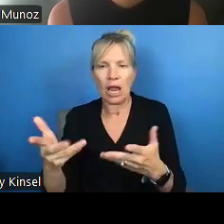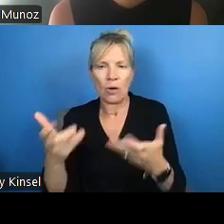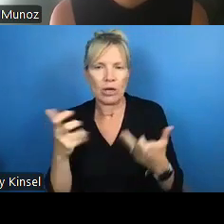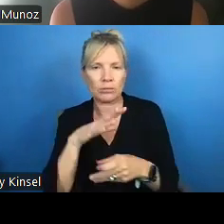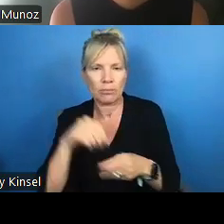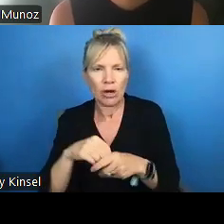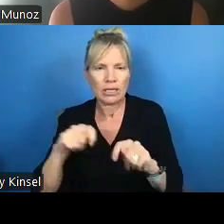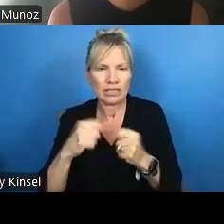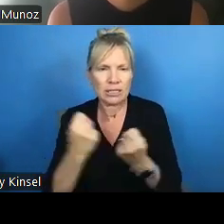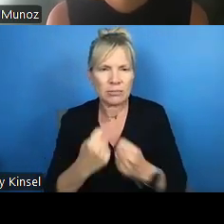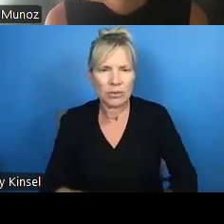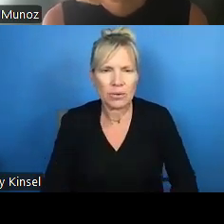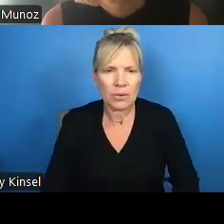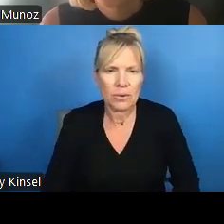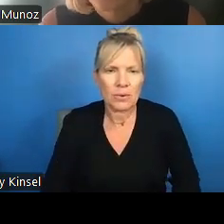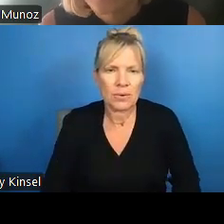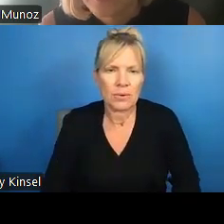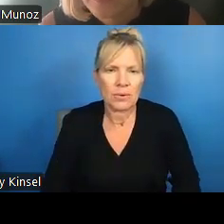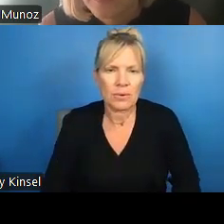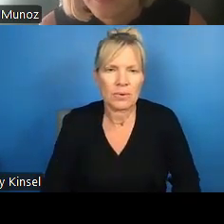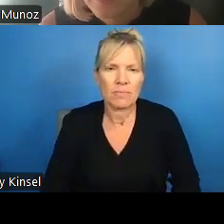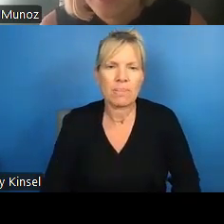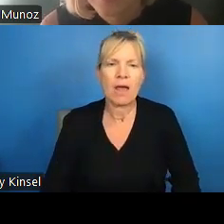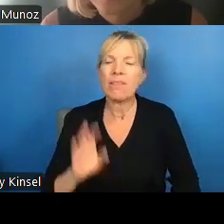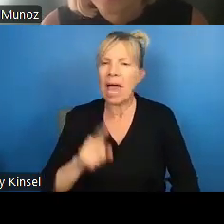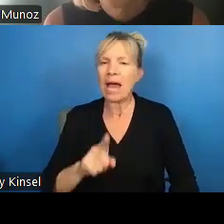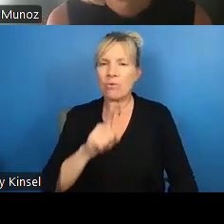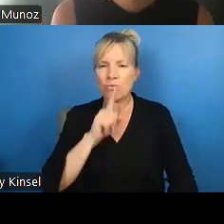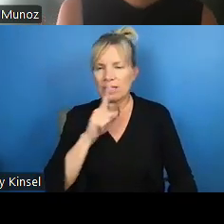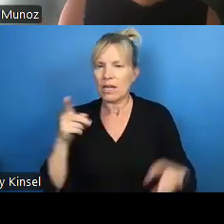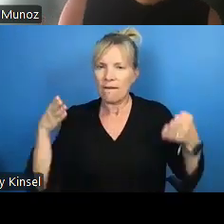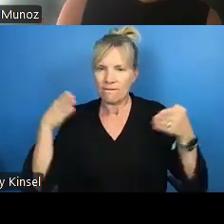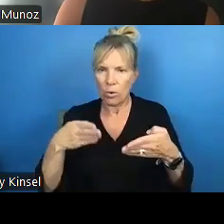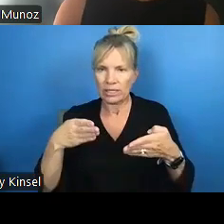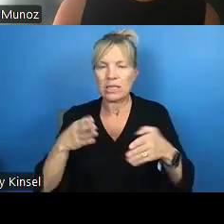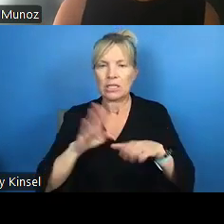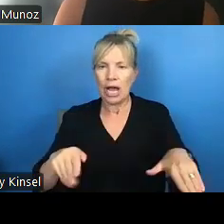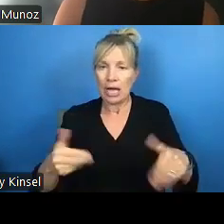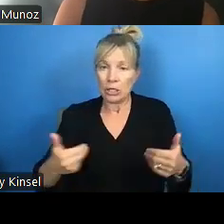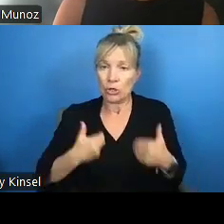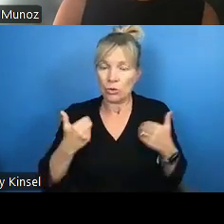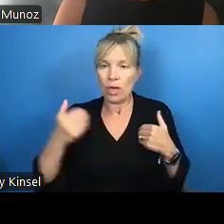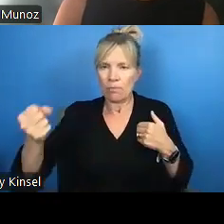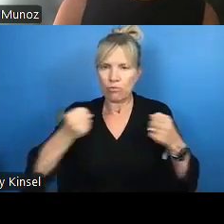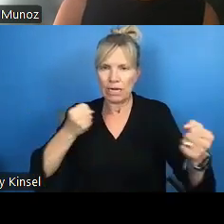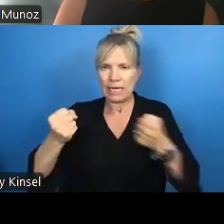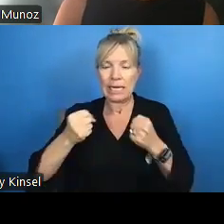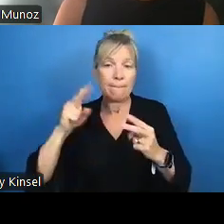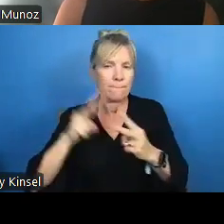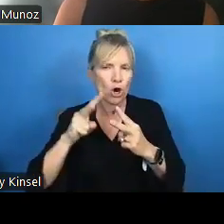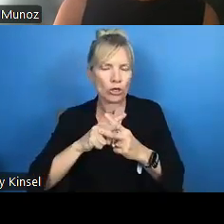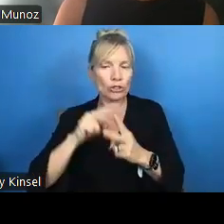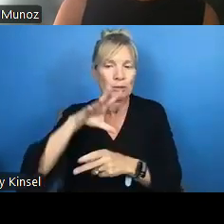of that team. So I think the really focusing the child and the youth and bringing in those other partners to be part